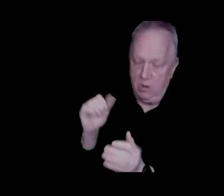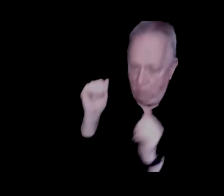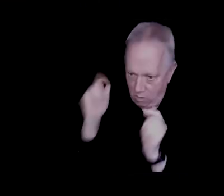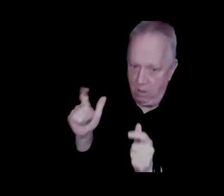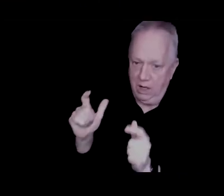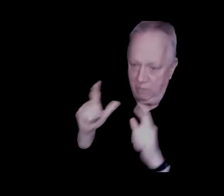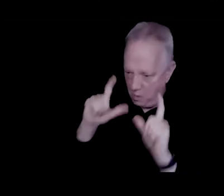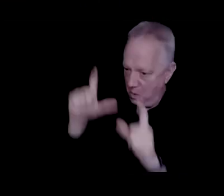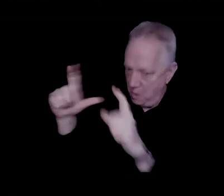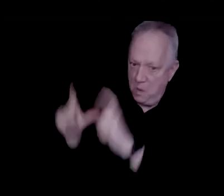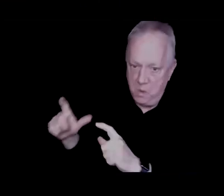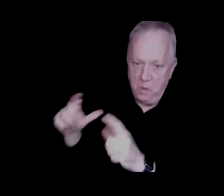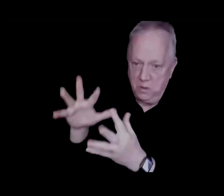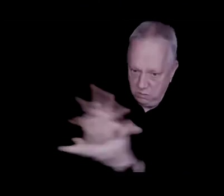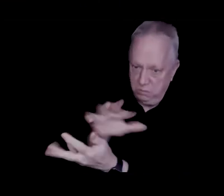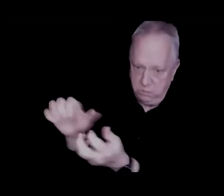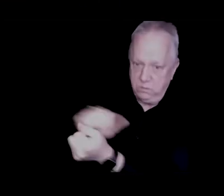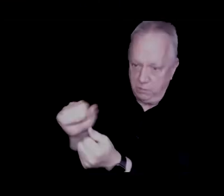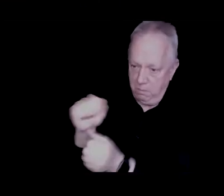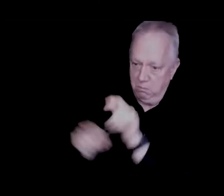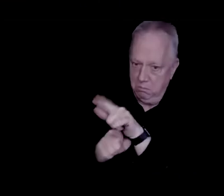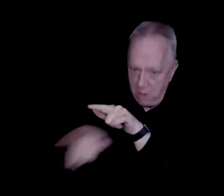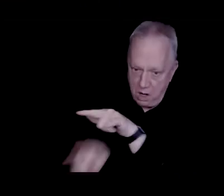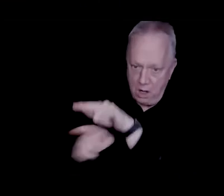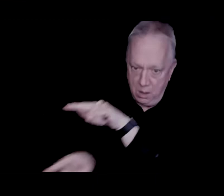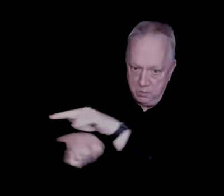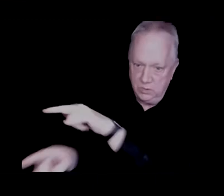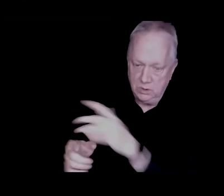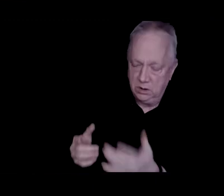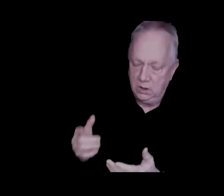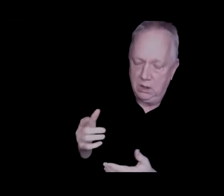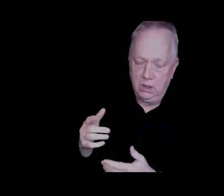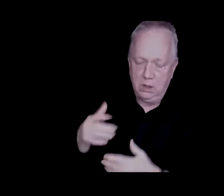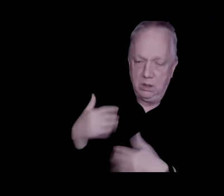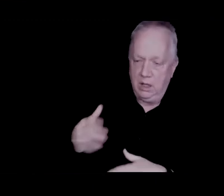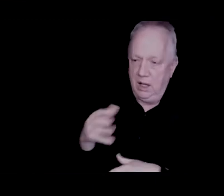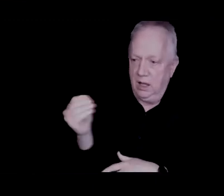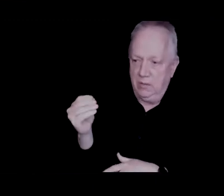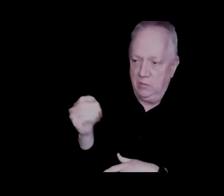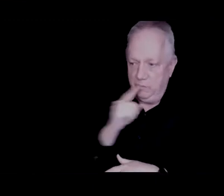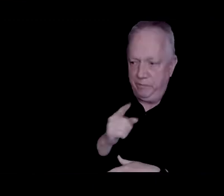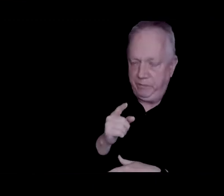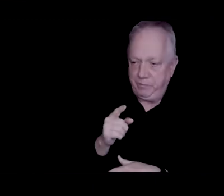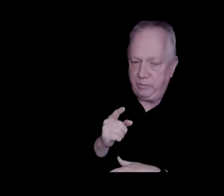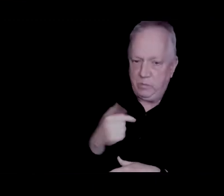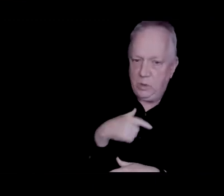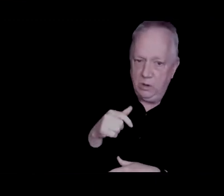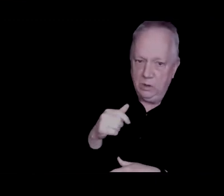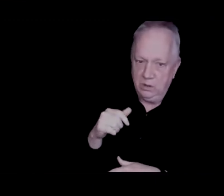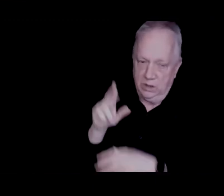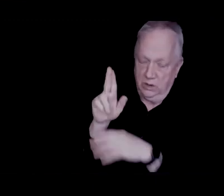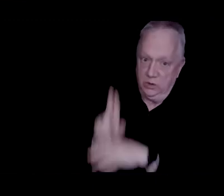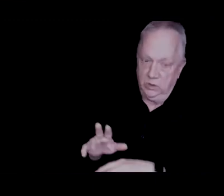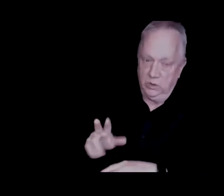or hole from a bomb, you see? And so this, we don't get used